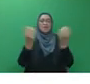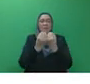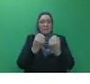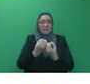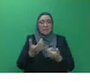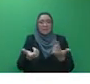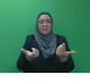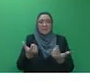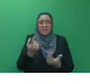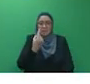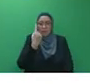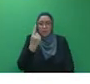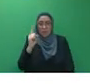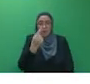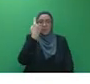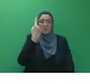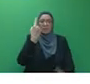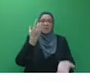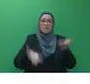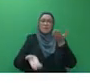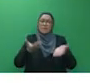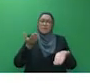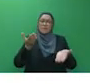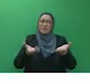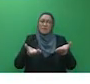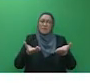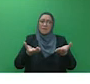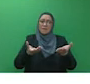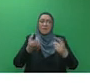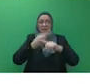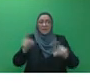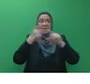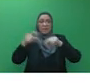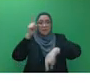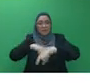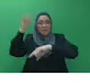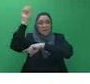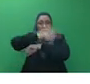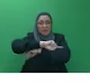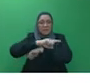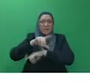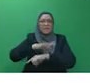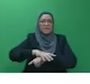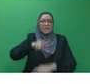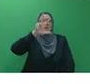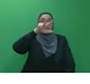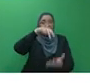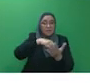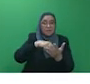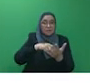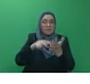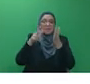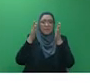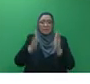alone probably in any given day uh there will be about three different times of the day a total maybe